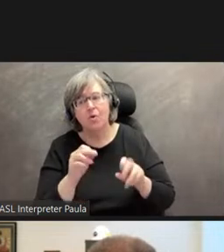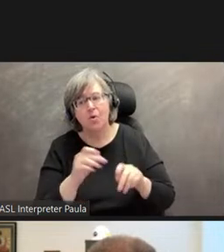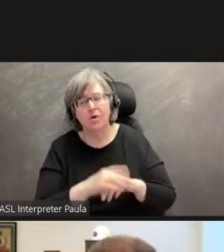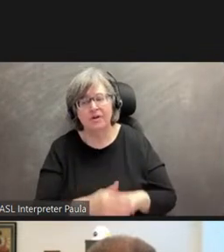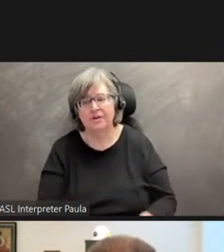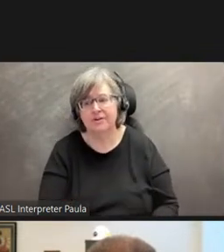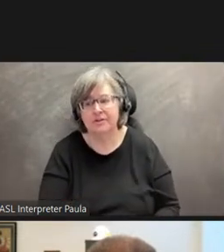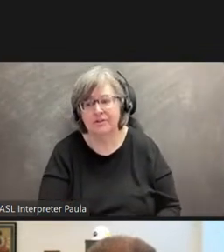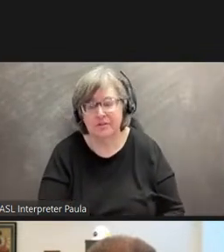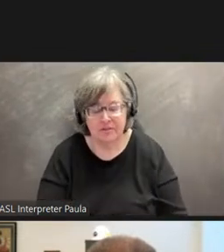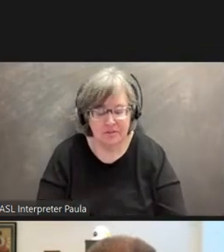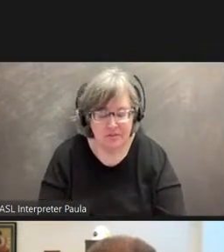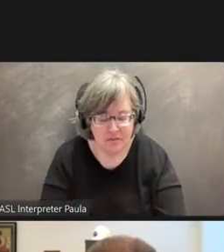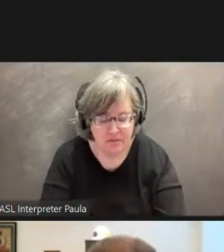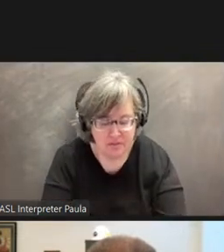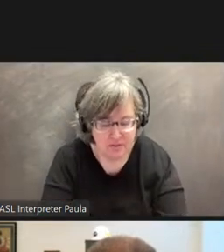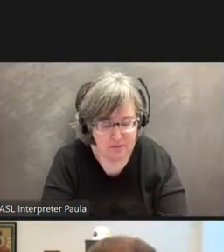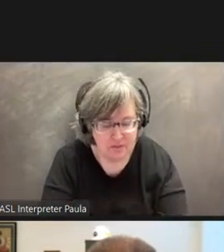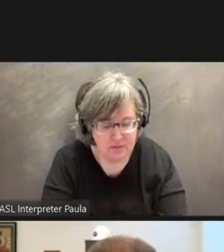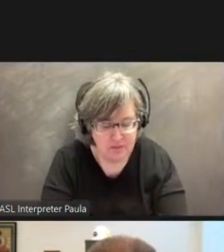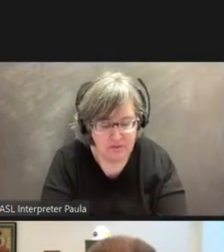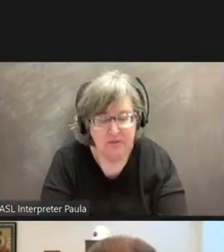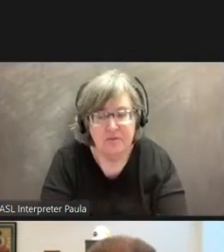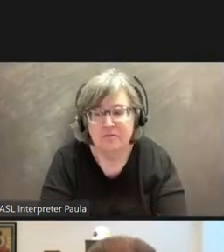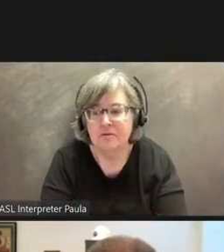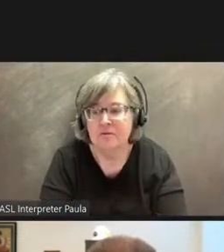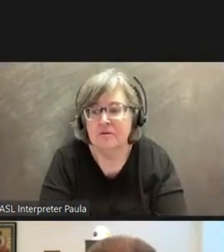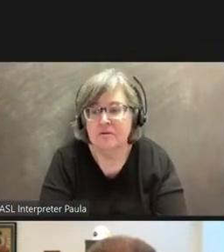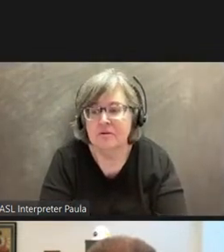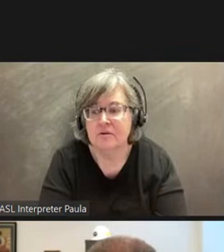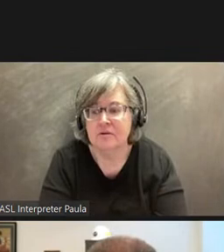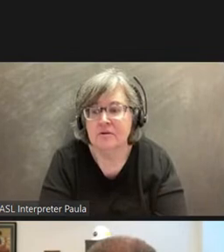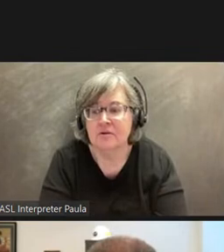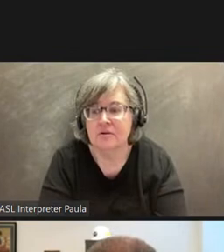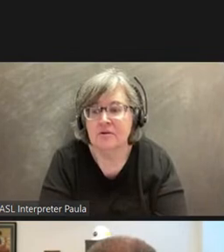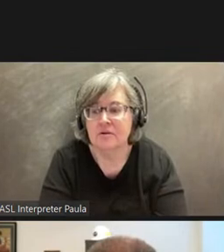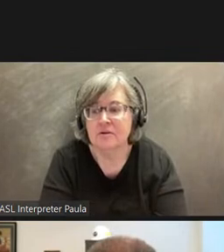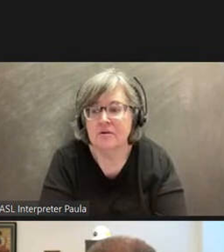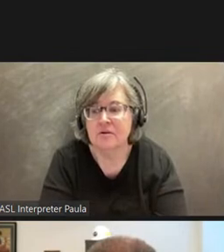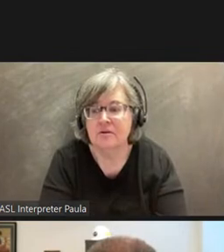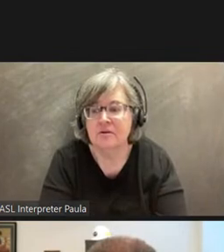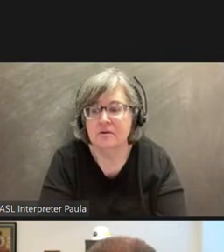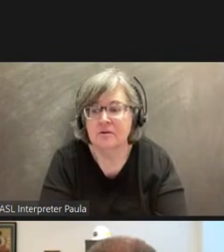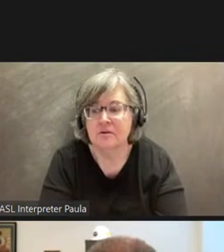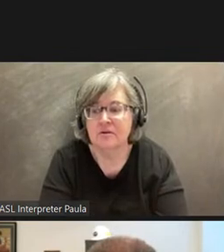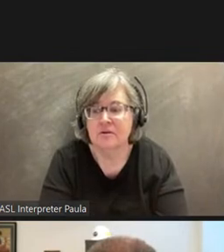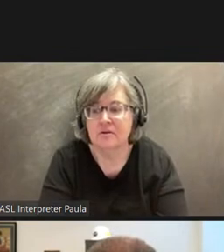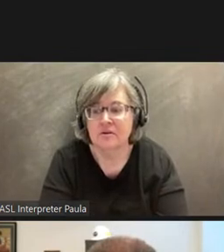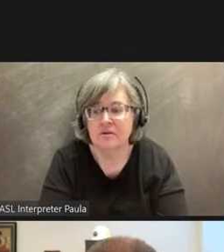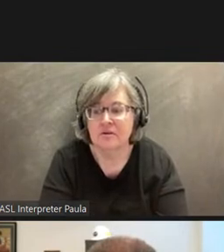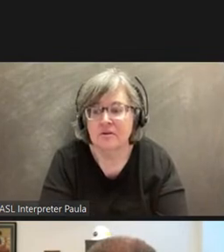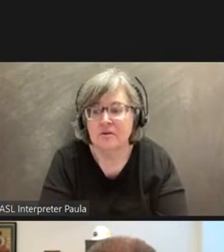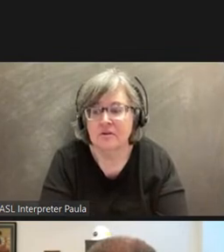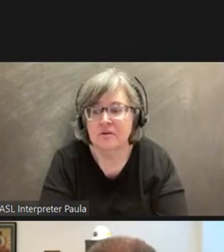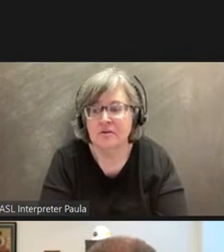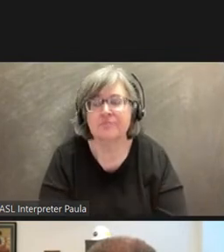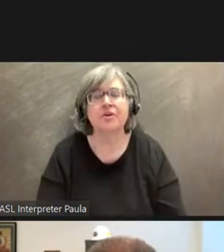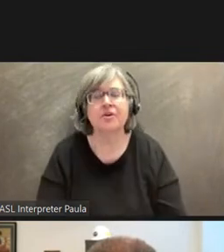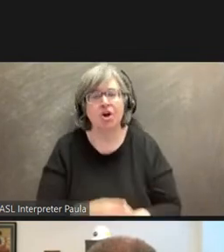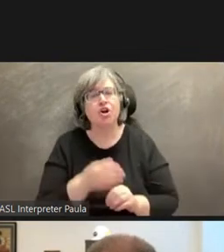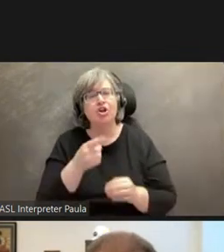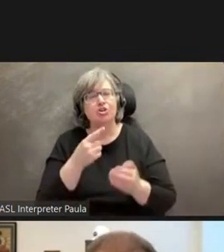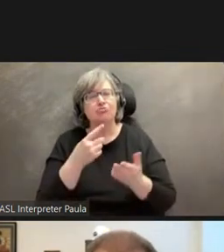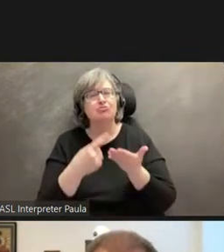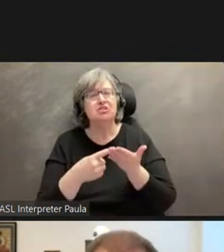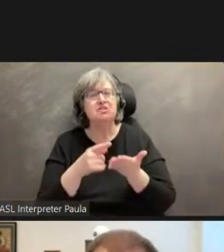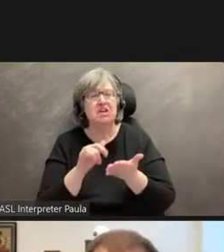you mentioned about the customer education campaign. So, we can address more questions later. So, okay, thanks. Great.